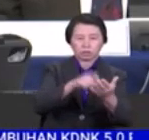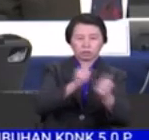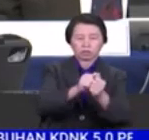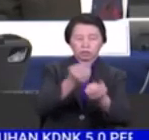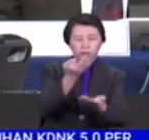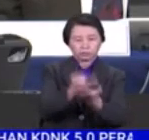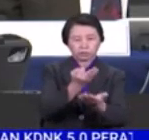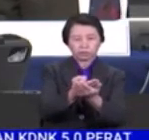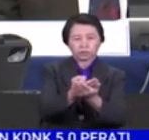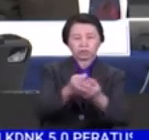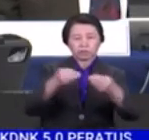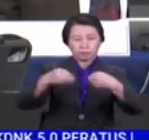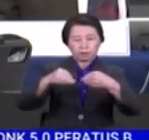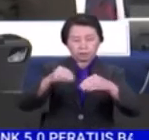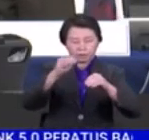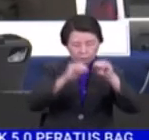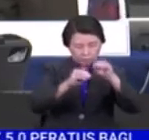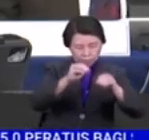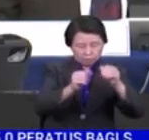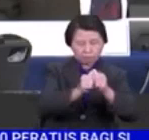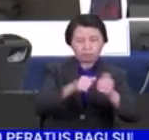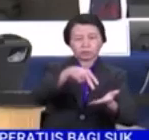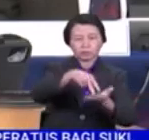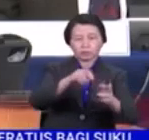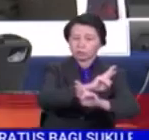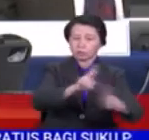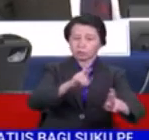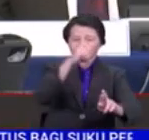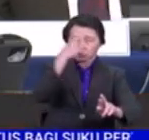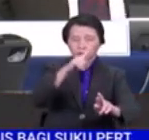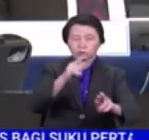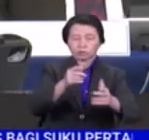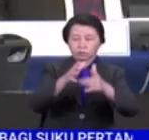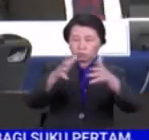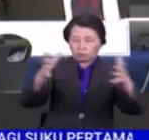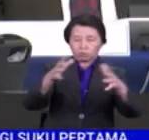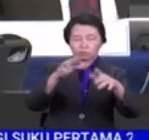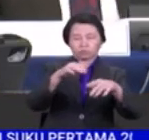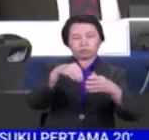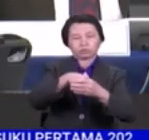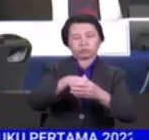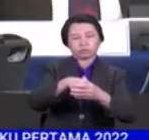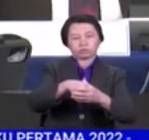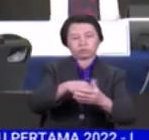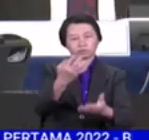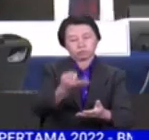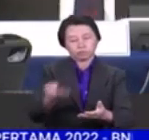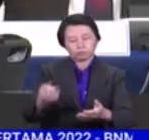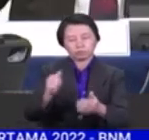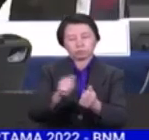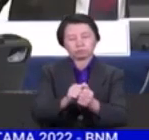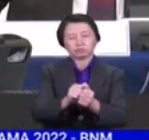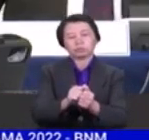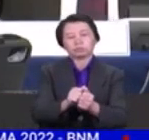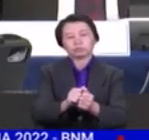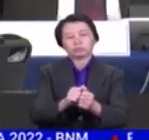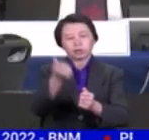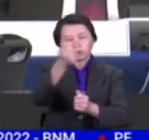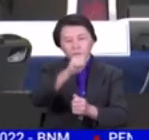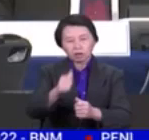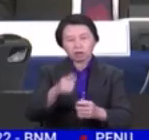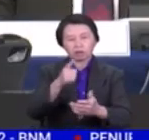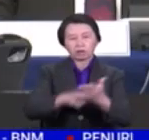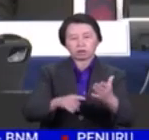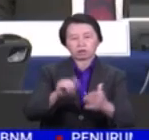market adjustments, and we stand ready to utilize our wide array of instruments in addressing any